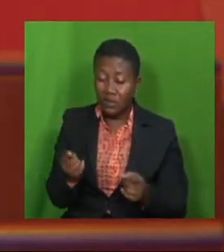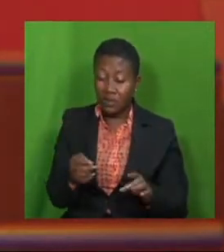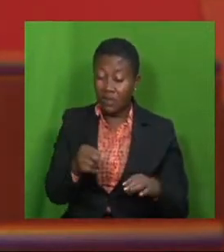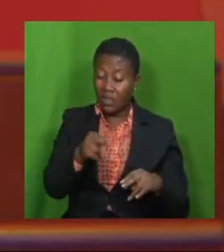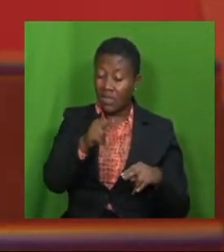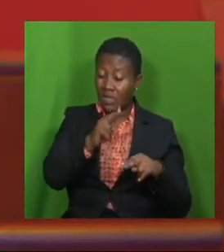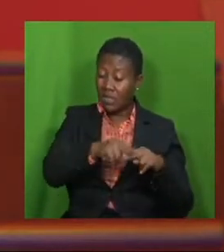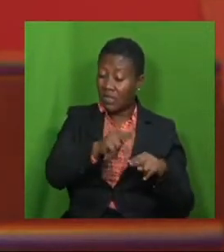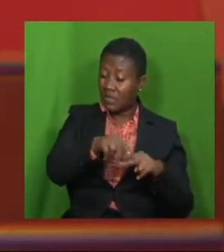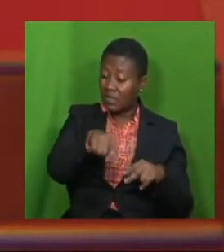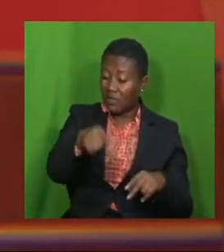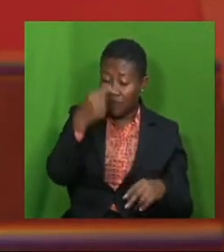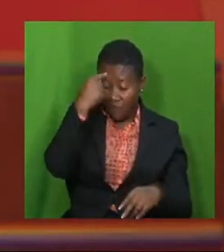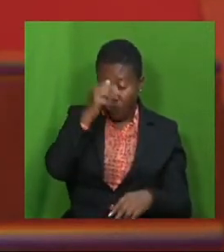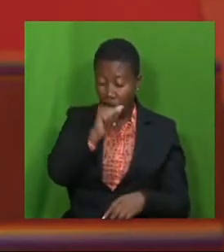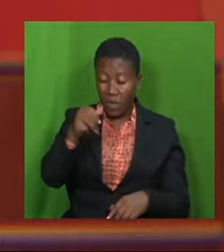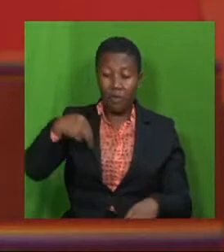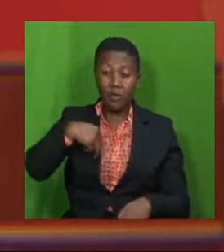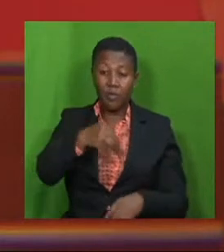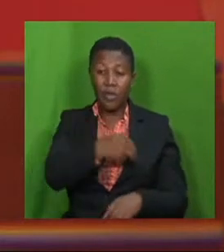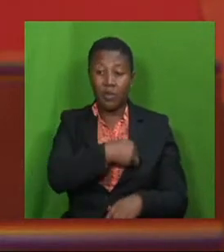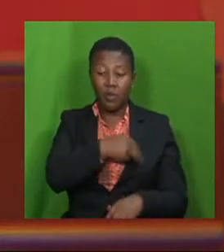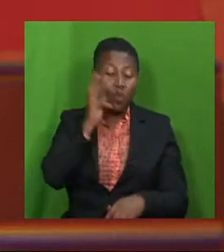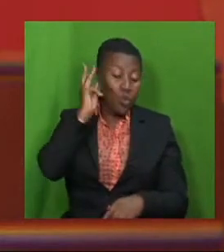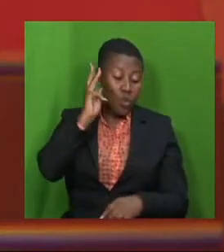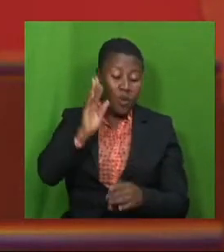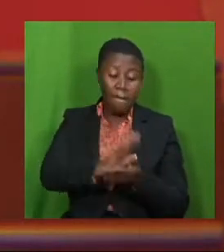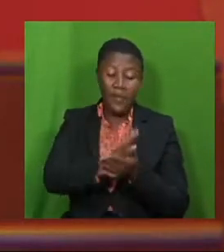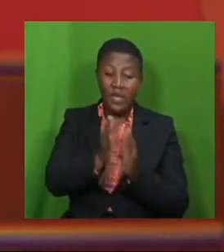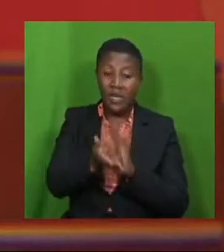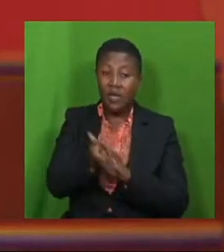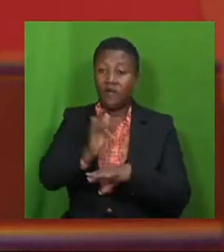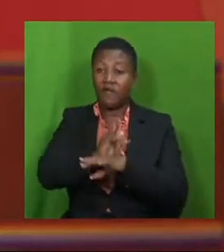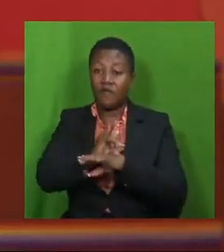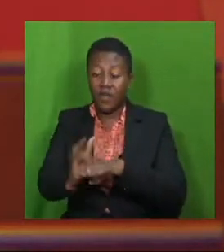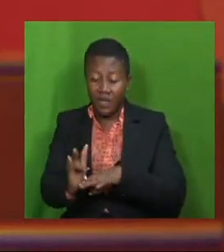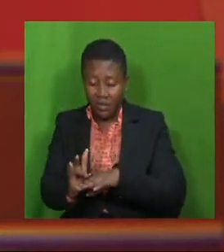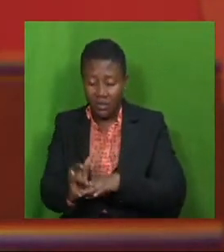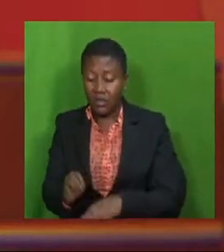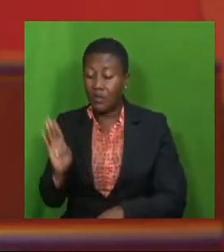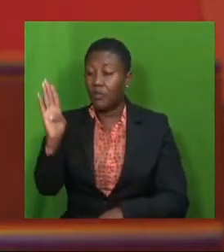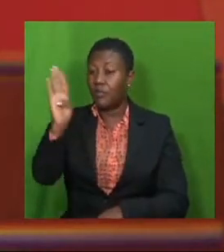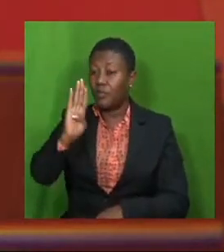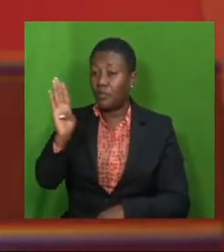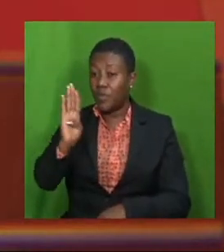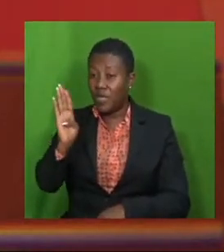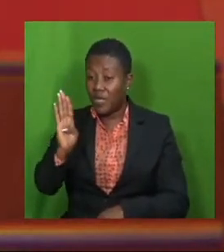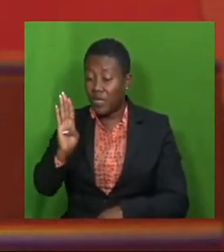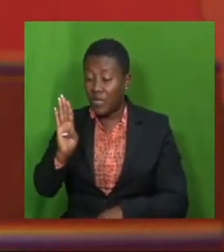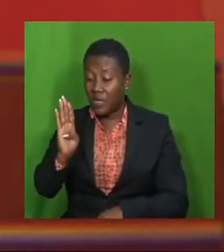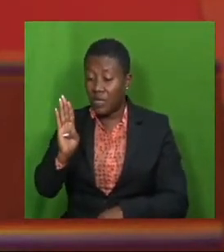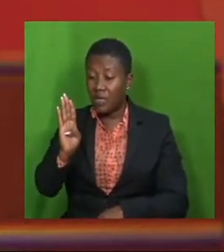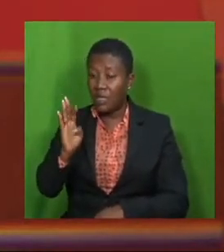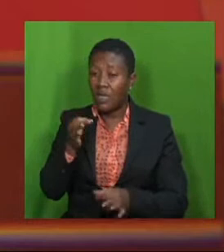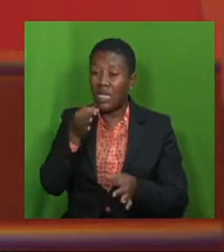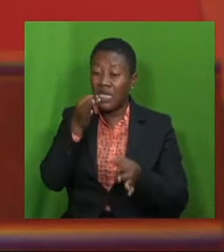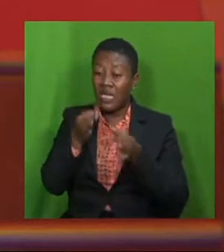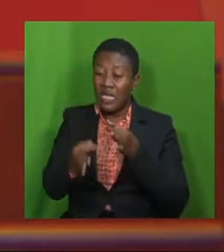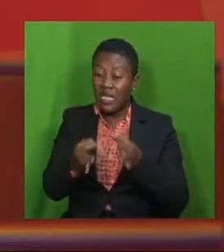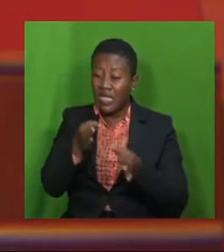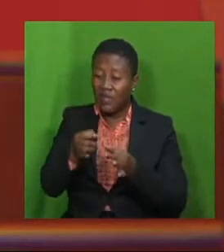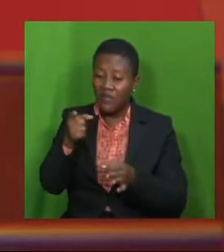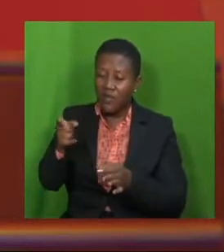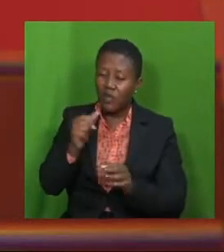member of Parliament shall become vacant, b, if he shall be absent from